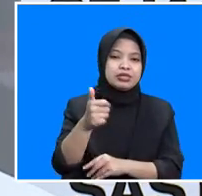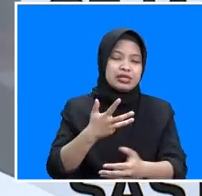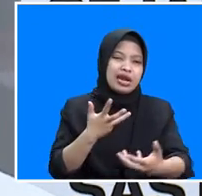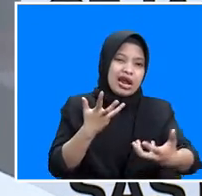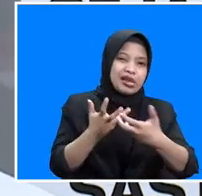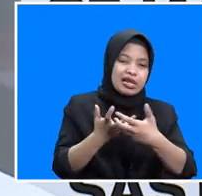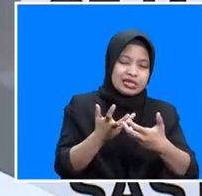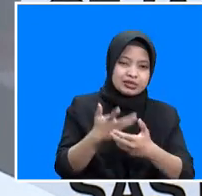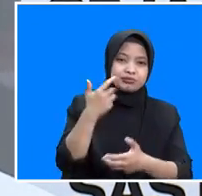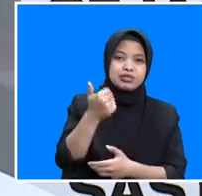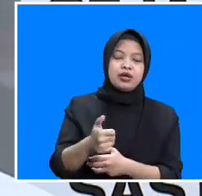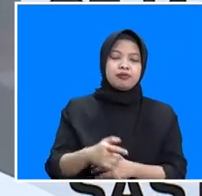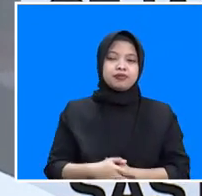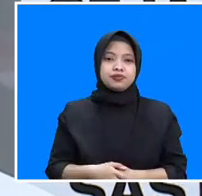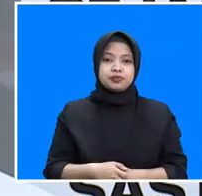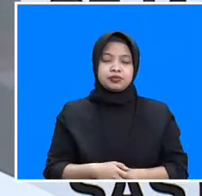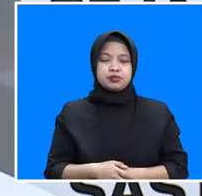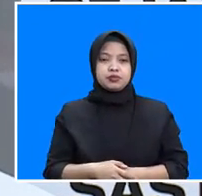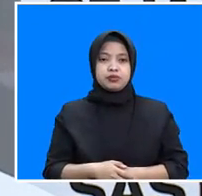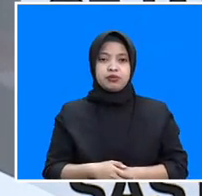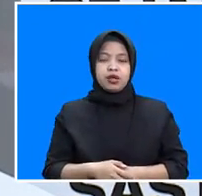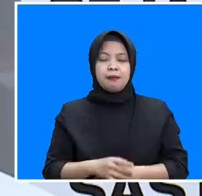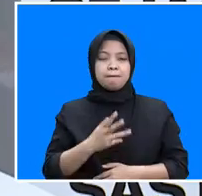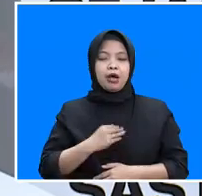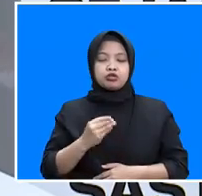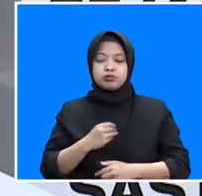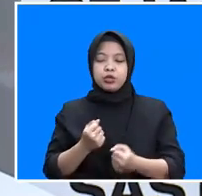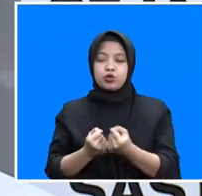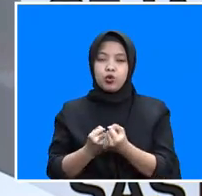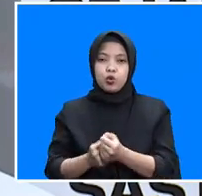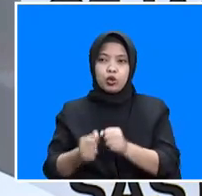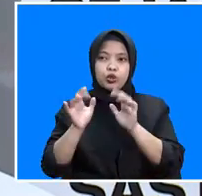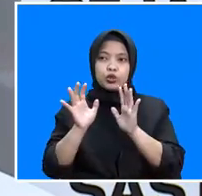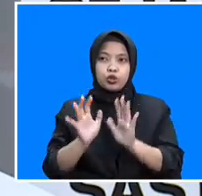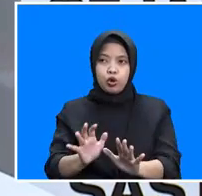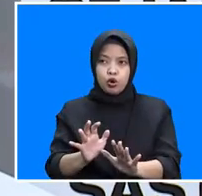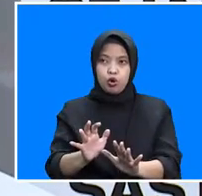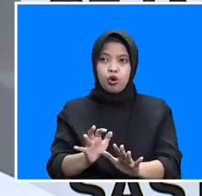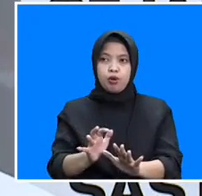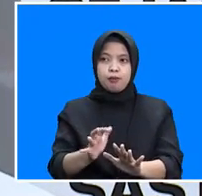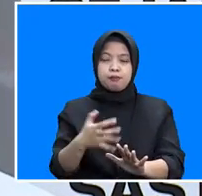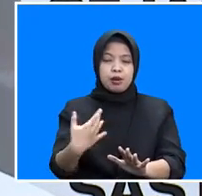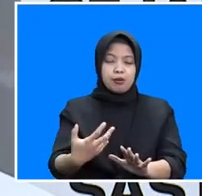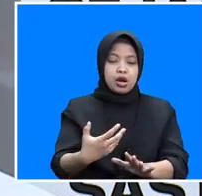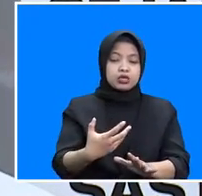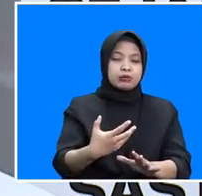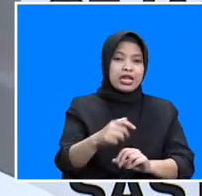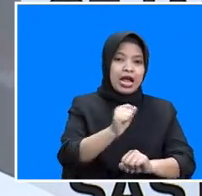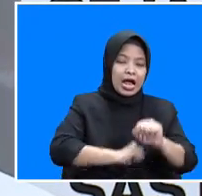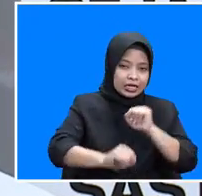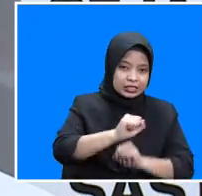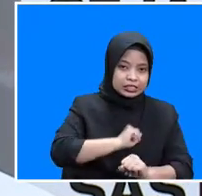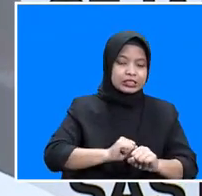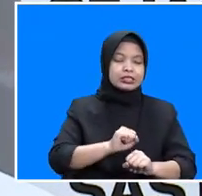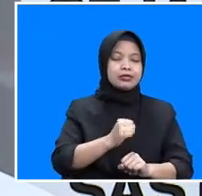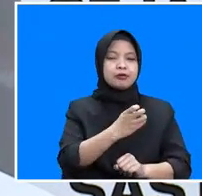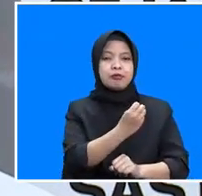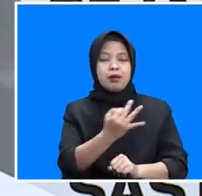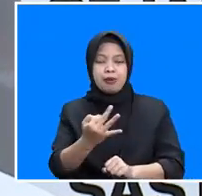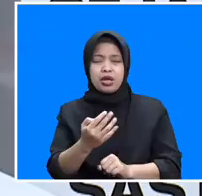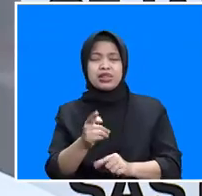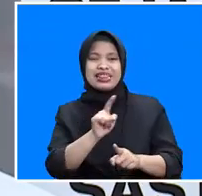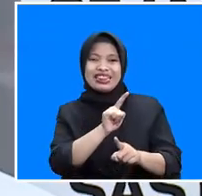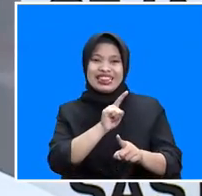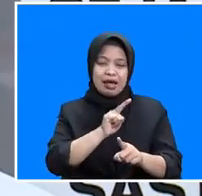only support our partners, whether it be, you know, local government or actually in ECD centres, teachers